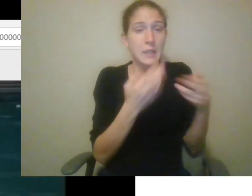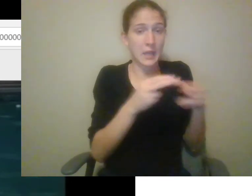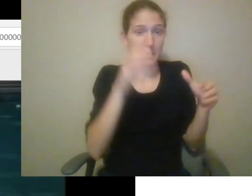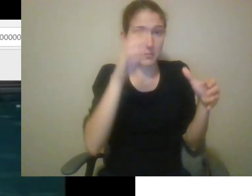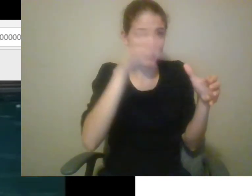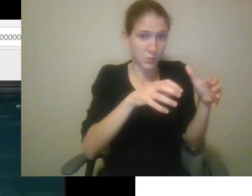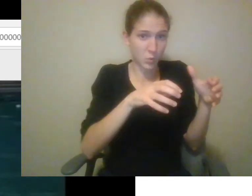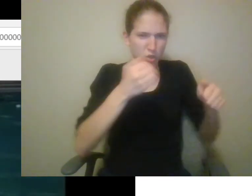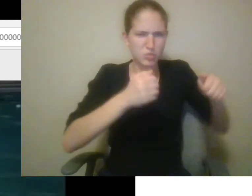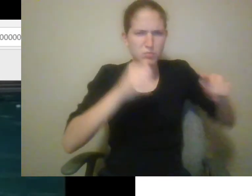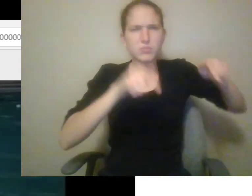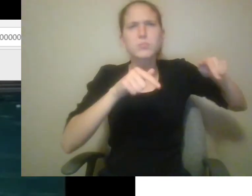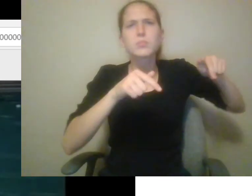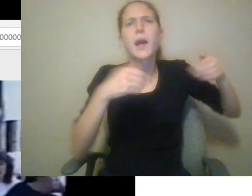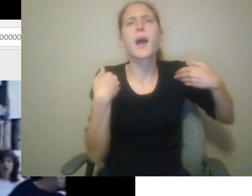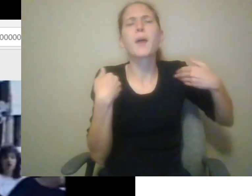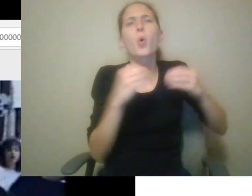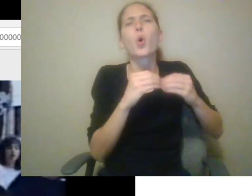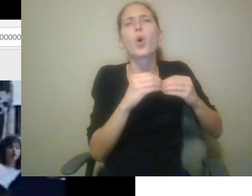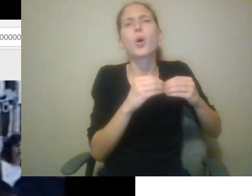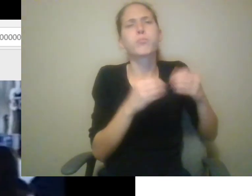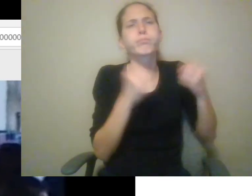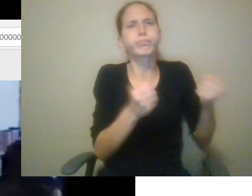concentration? In the water or in the egg? Justin?